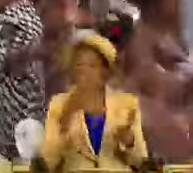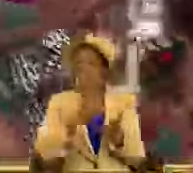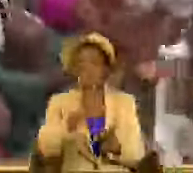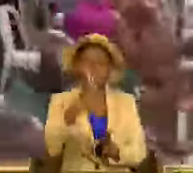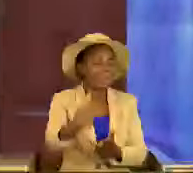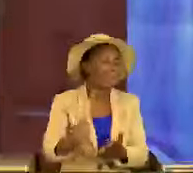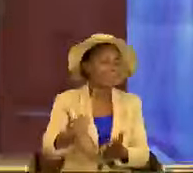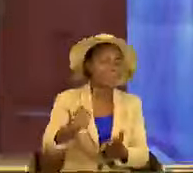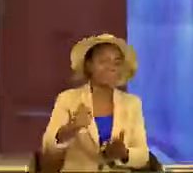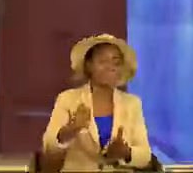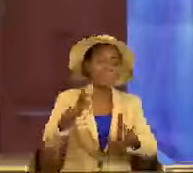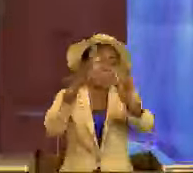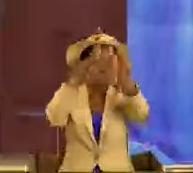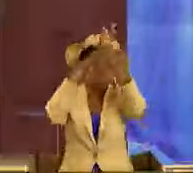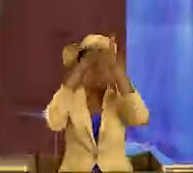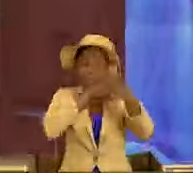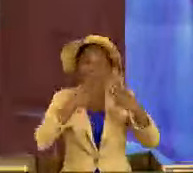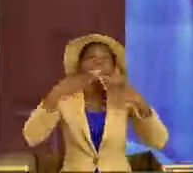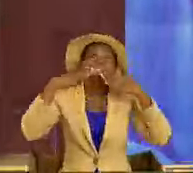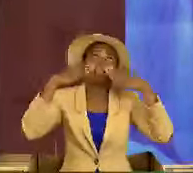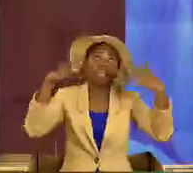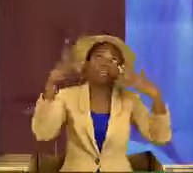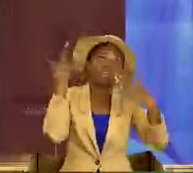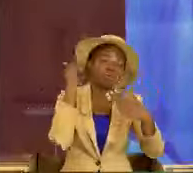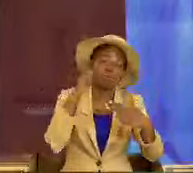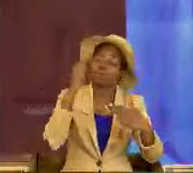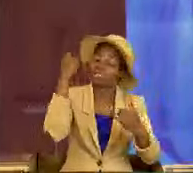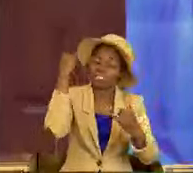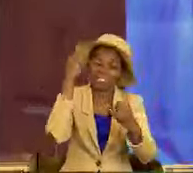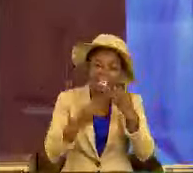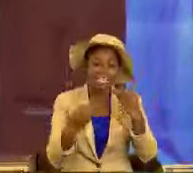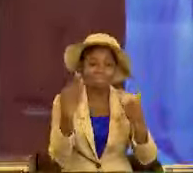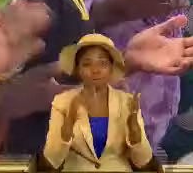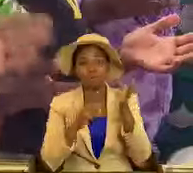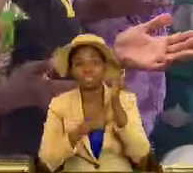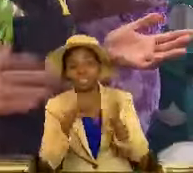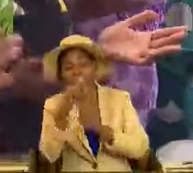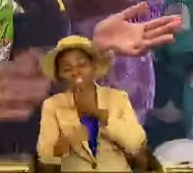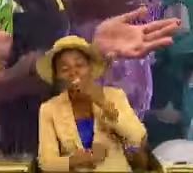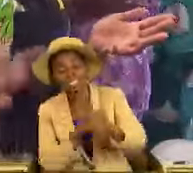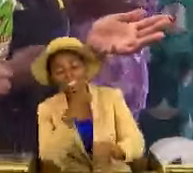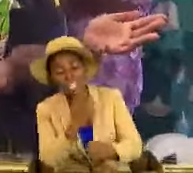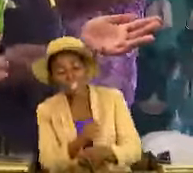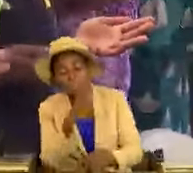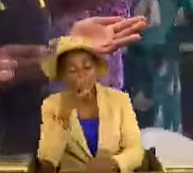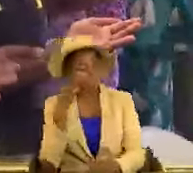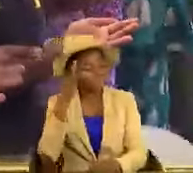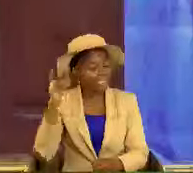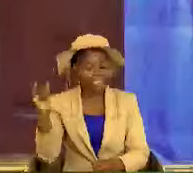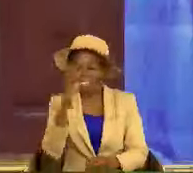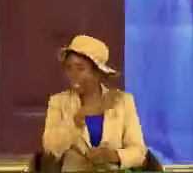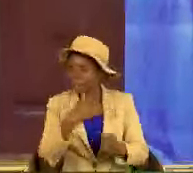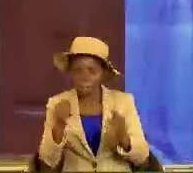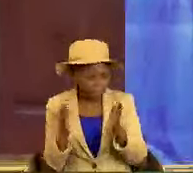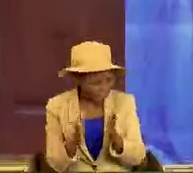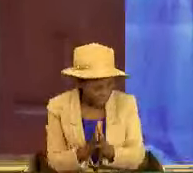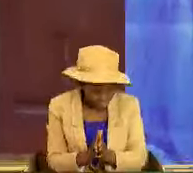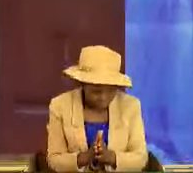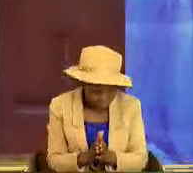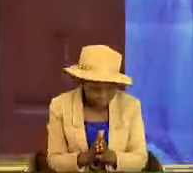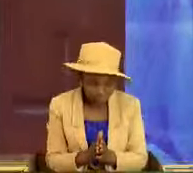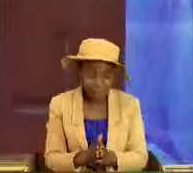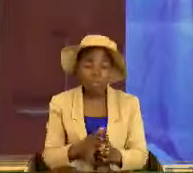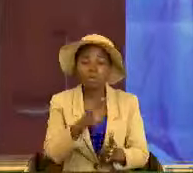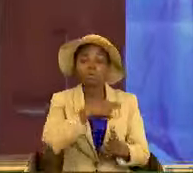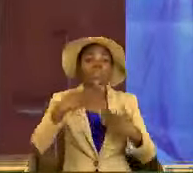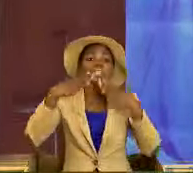Jesus father we thank you for the end of this year 70 days prayer and fasting and we thank you for what